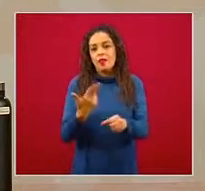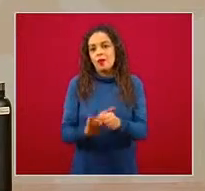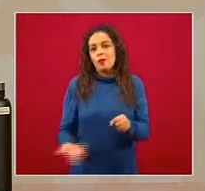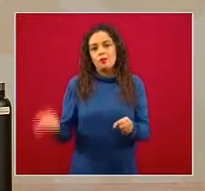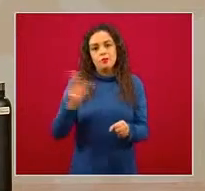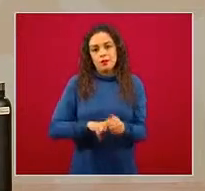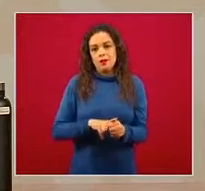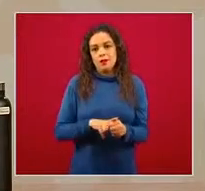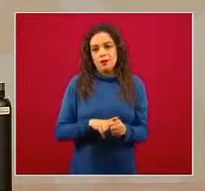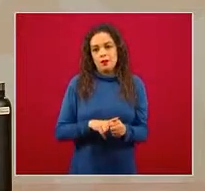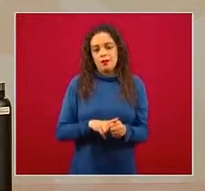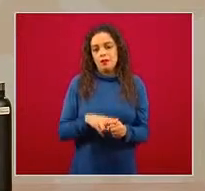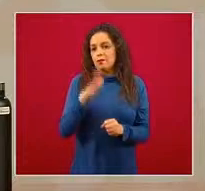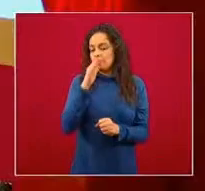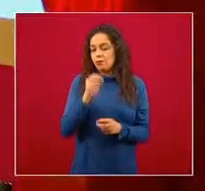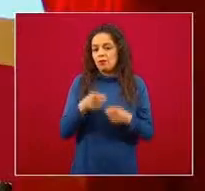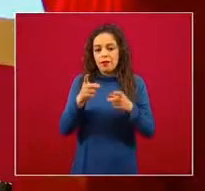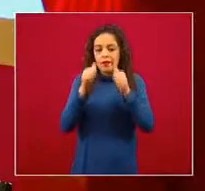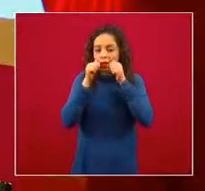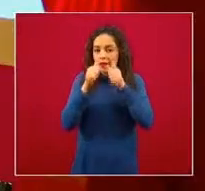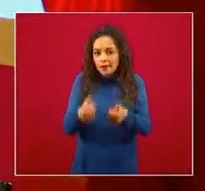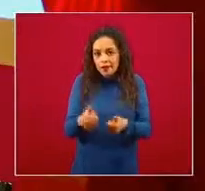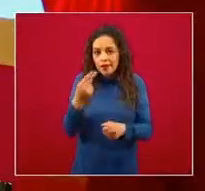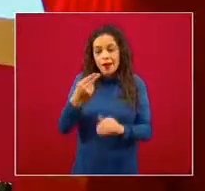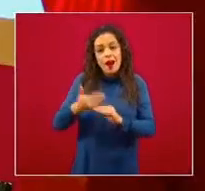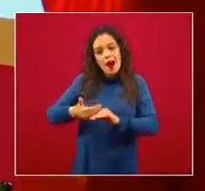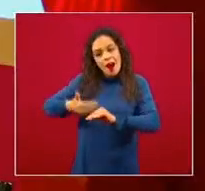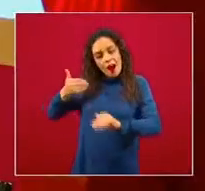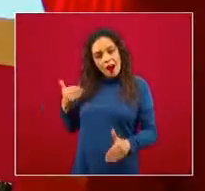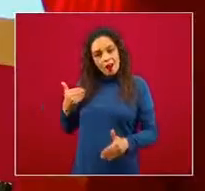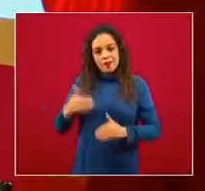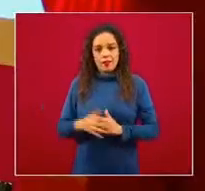to the hospital way too late. This is a request